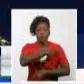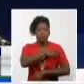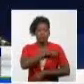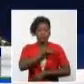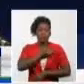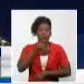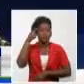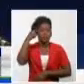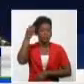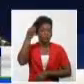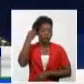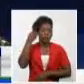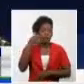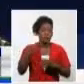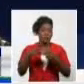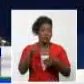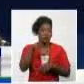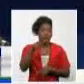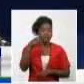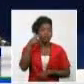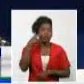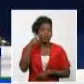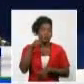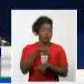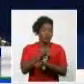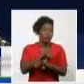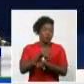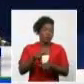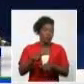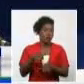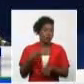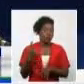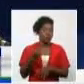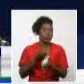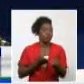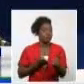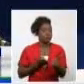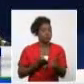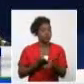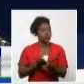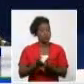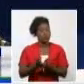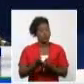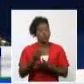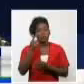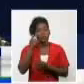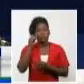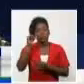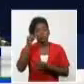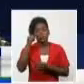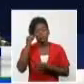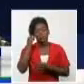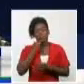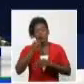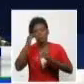and they returned yesterday. There was a foreigner who is not a permanent resident,